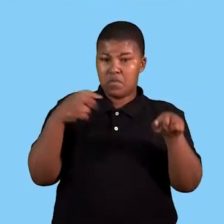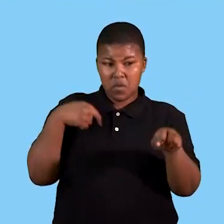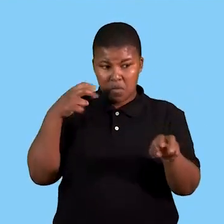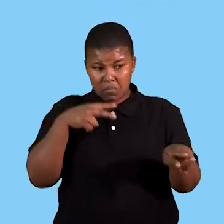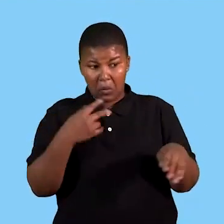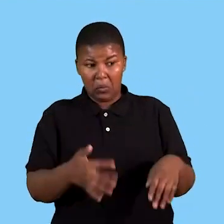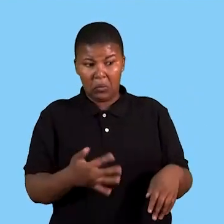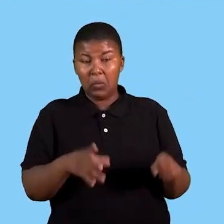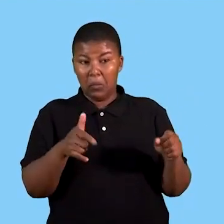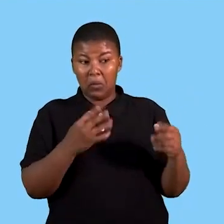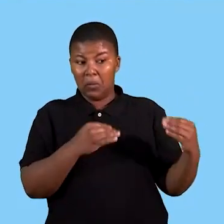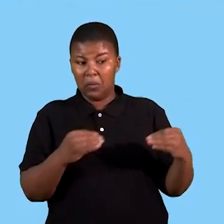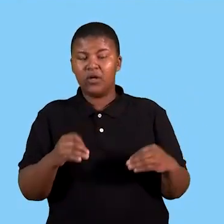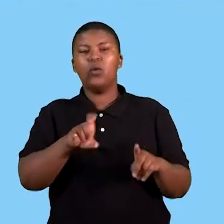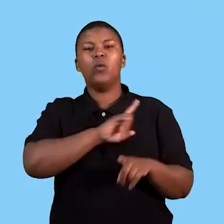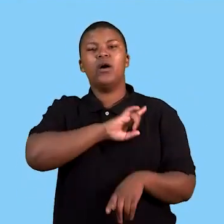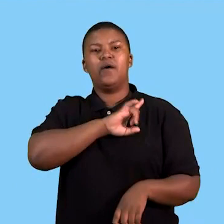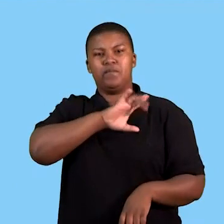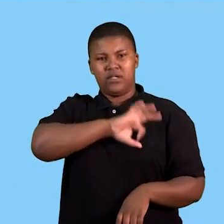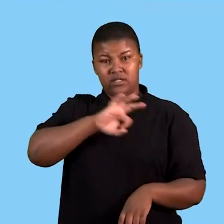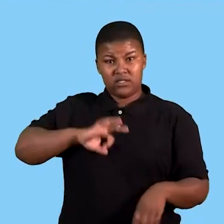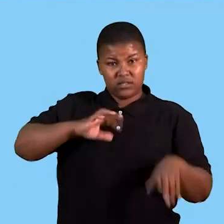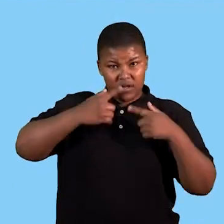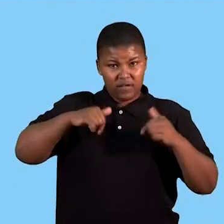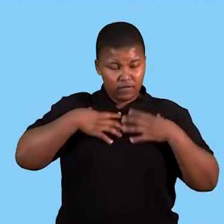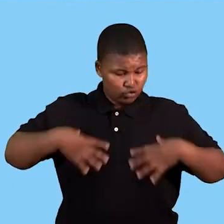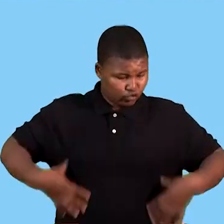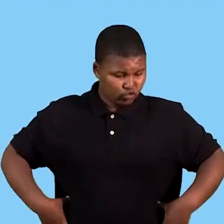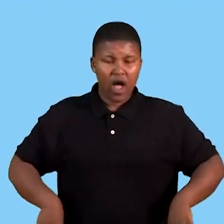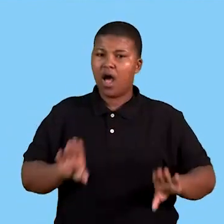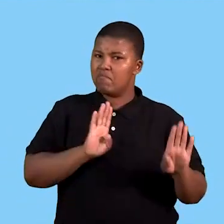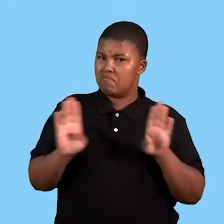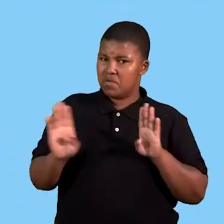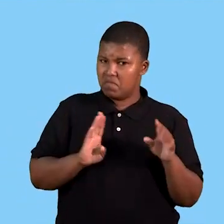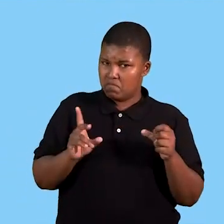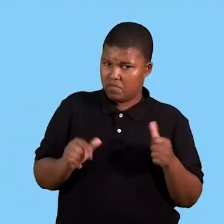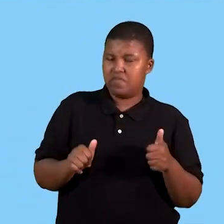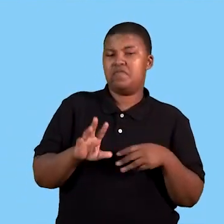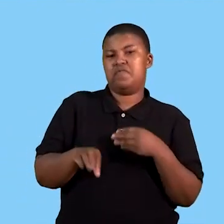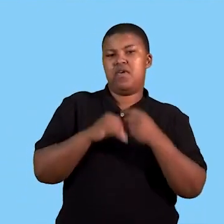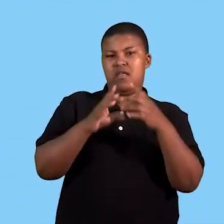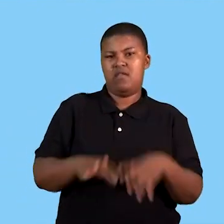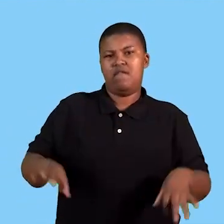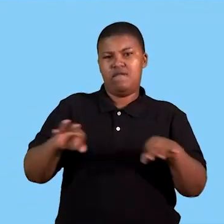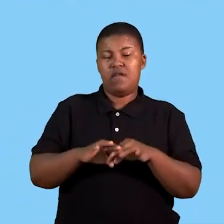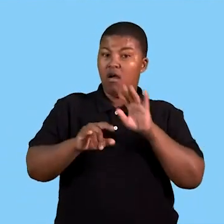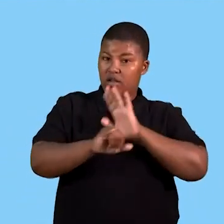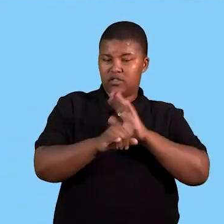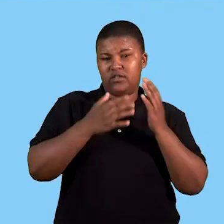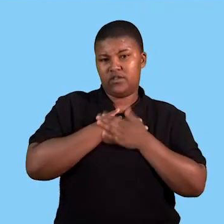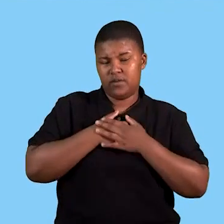image of our business because our employees are dressing and acting according to our core values and